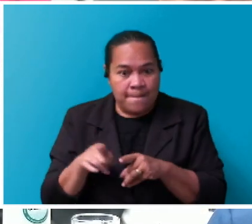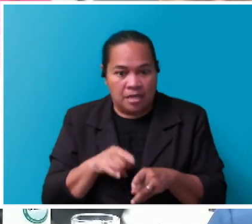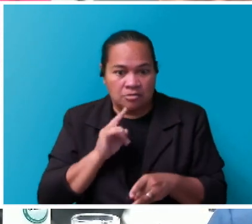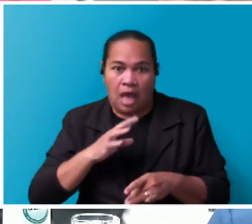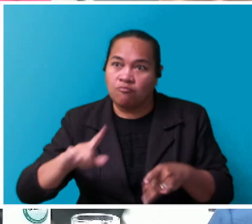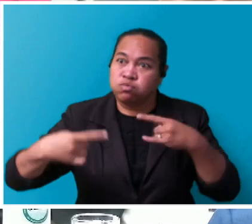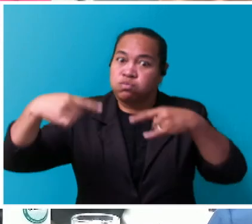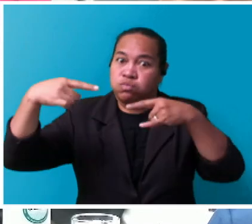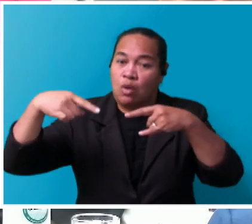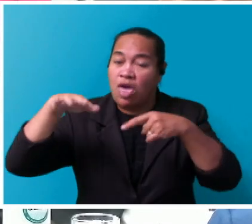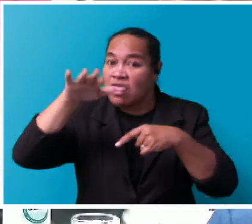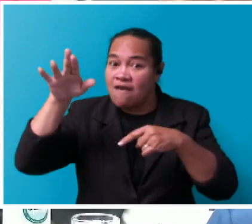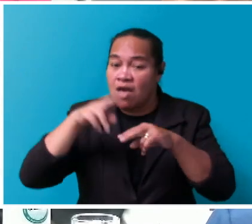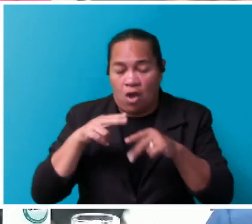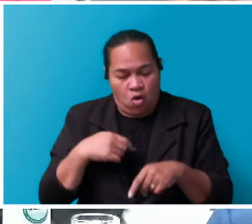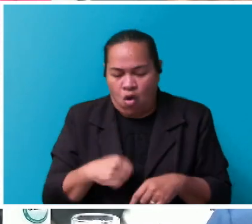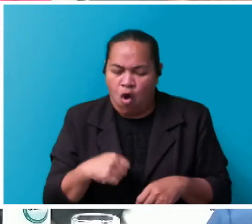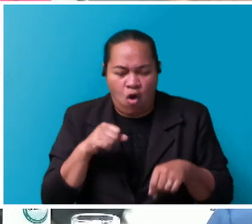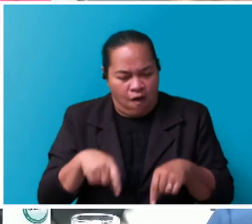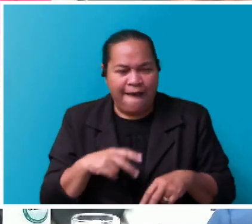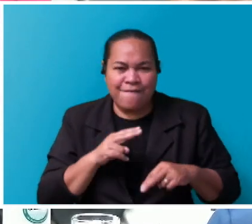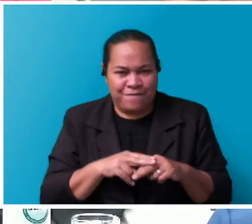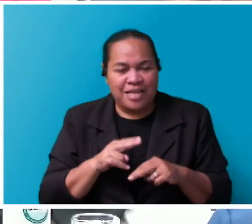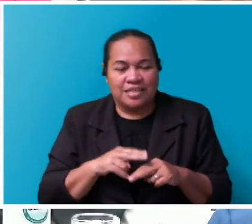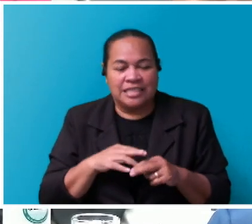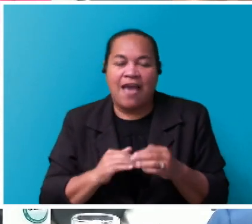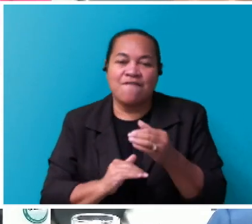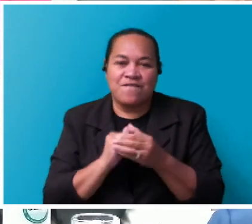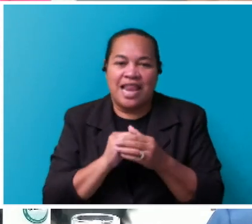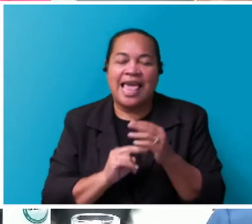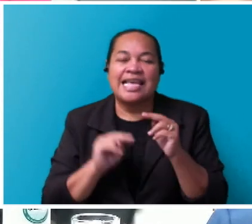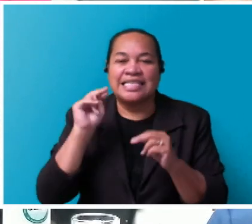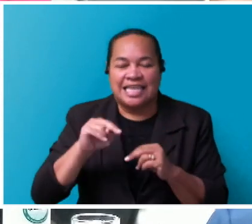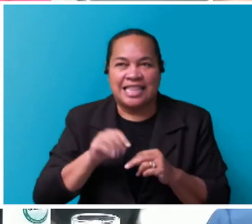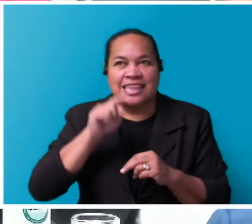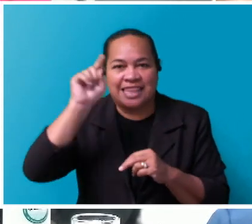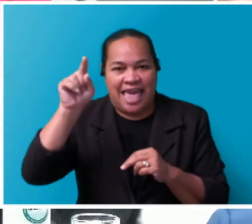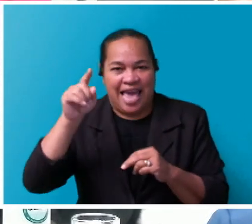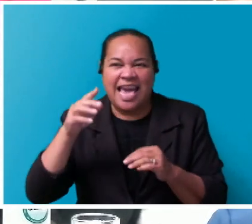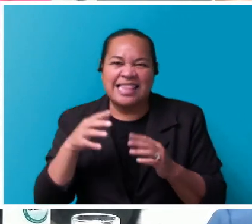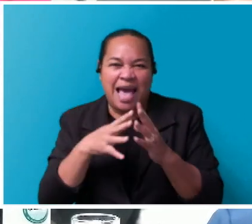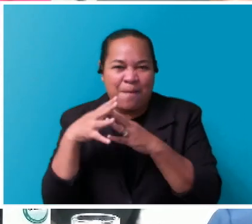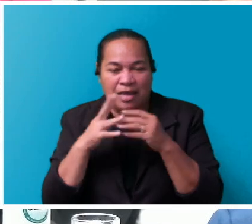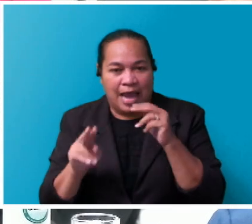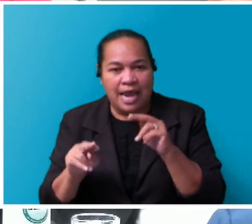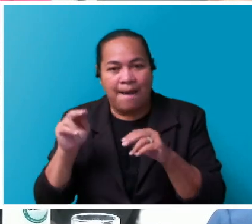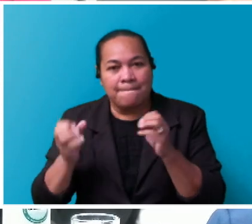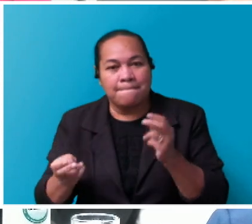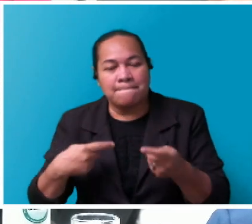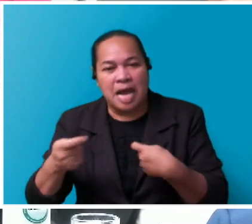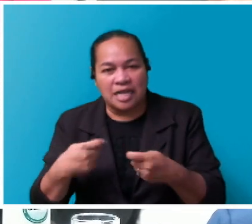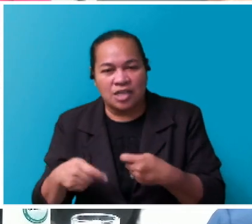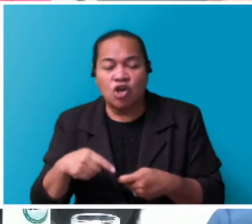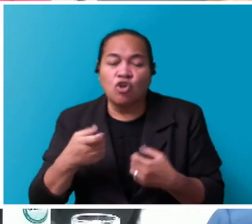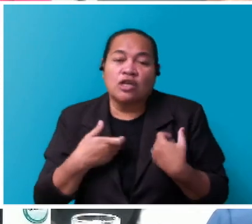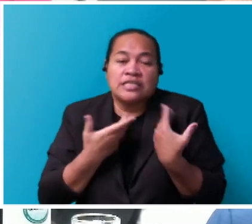competition, Fiji goods are filling a niche in the U.S. market, offering American consumers a broader